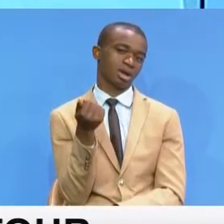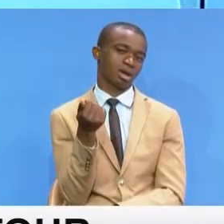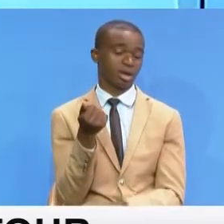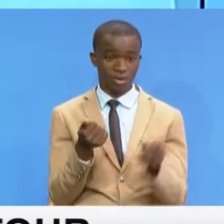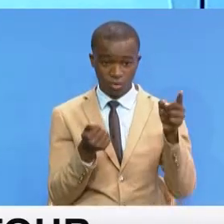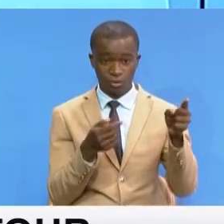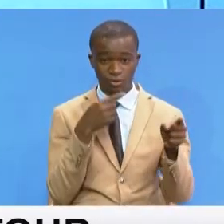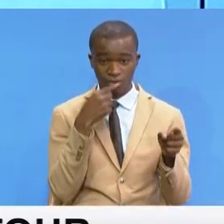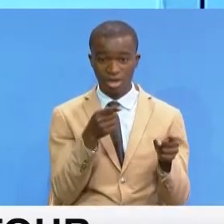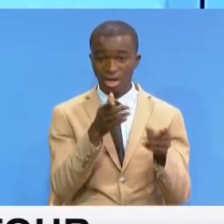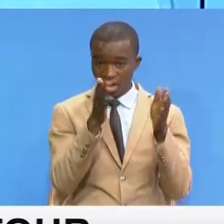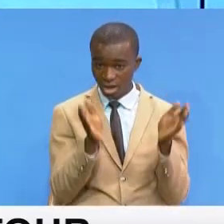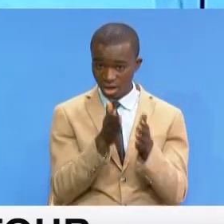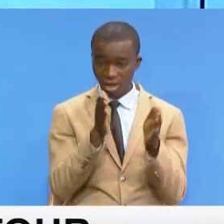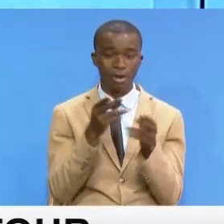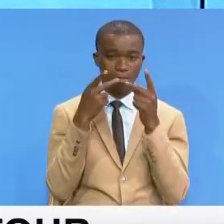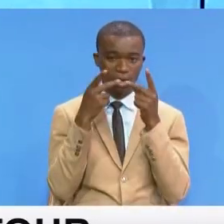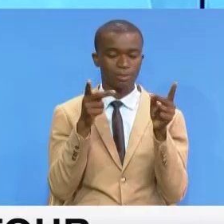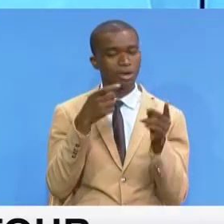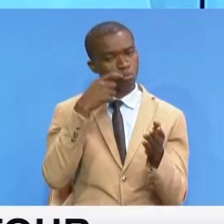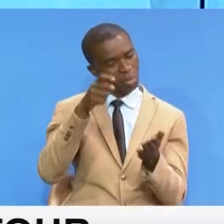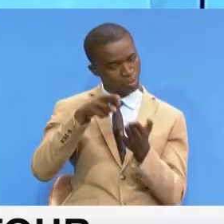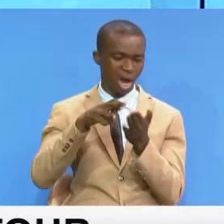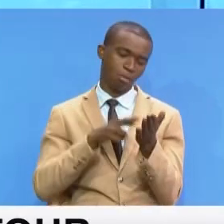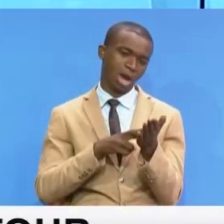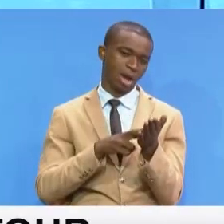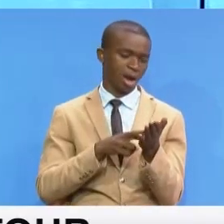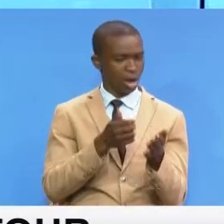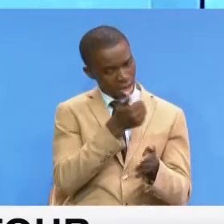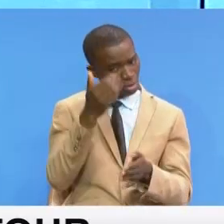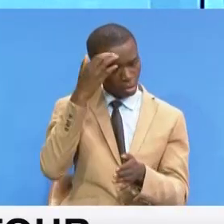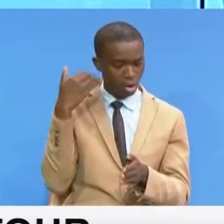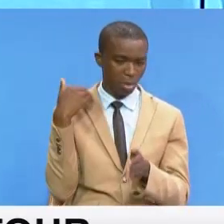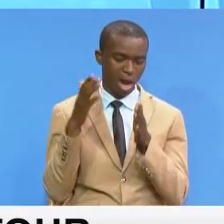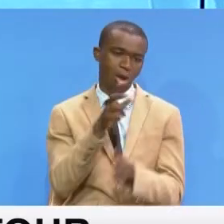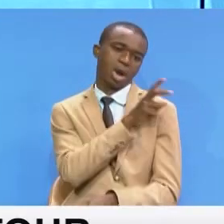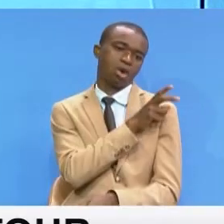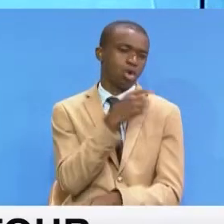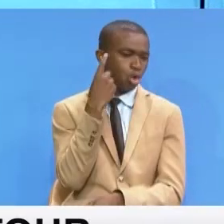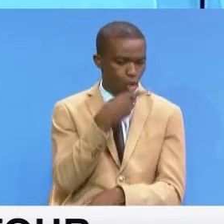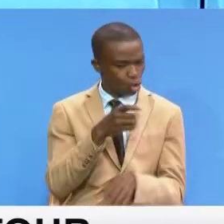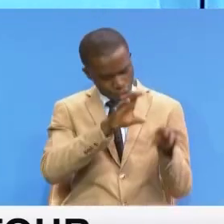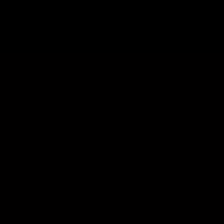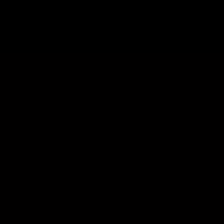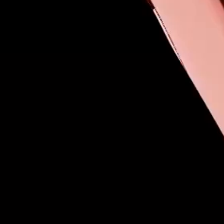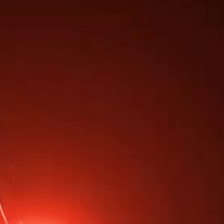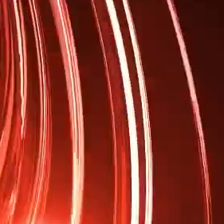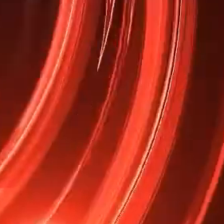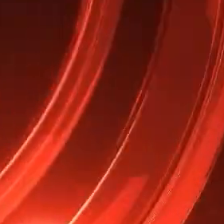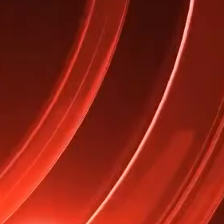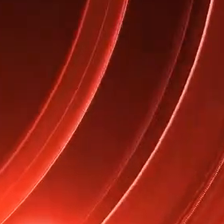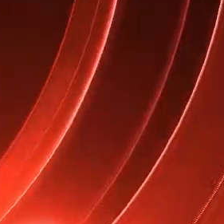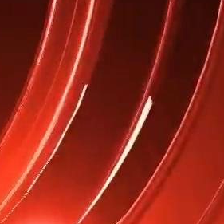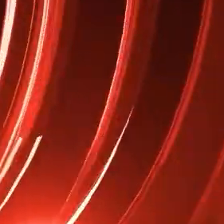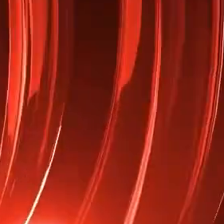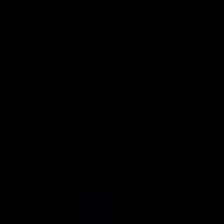has urged the public to report any erring police officers to the Commission for action.